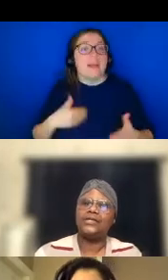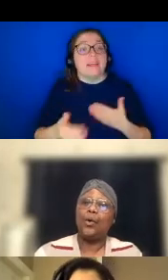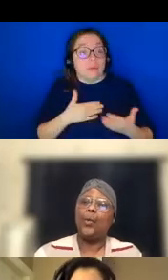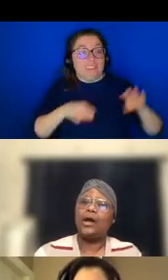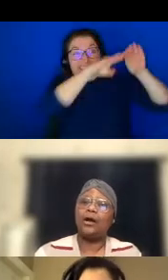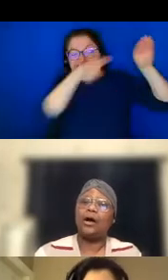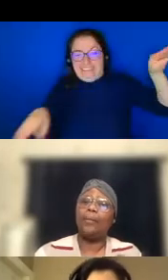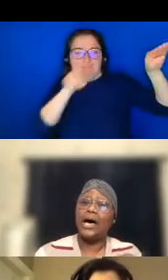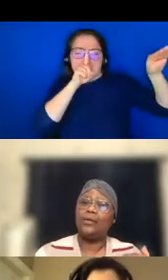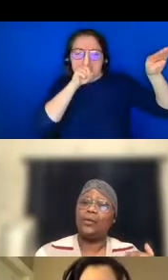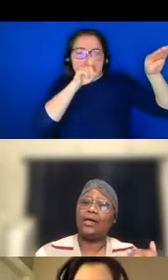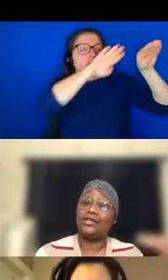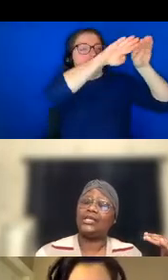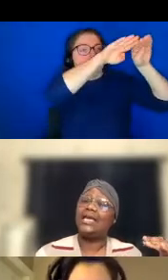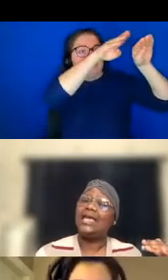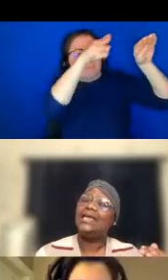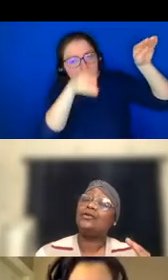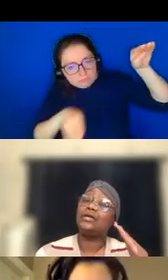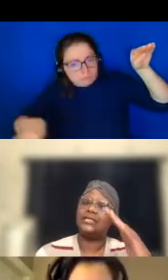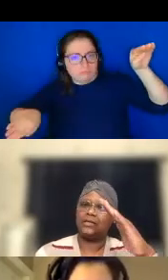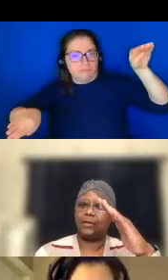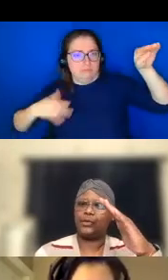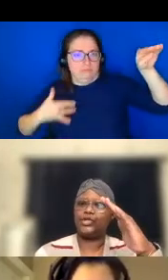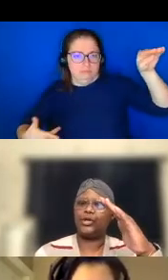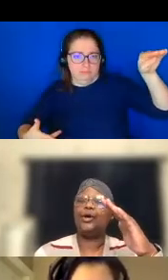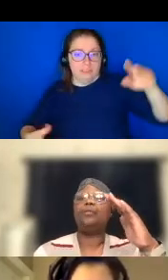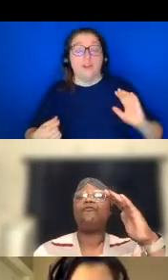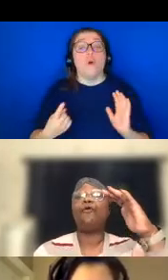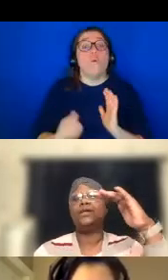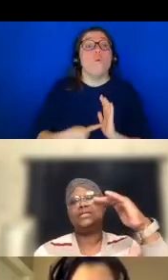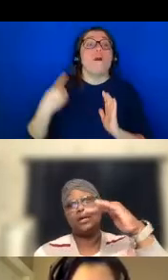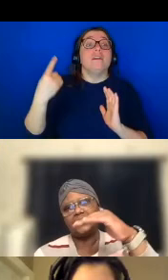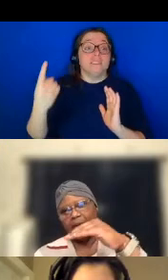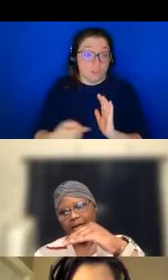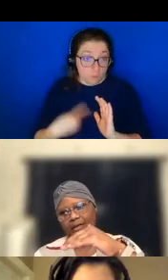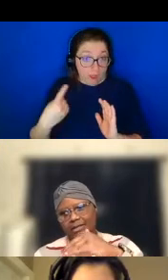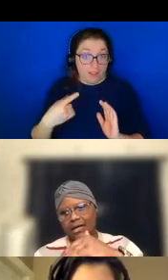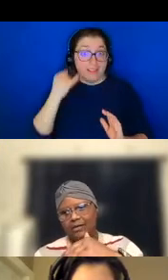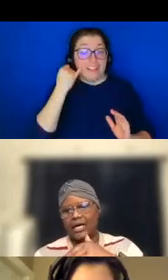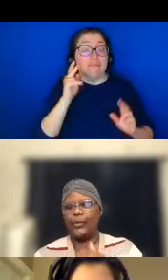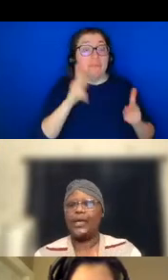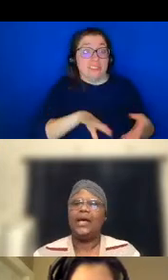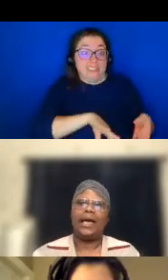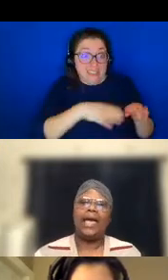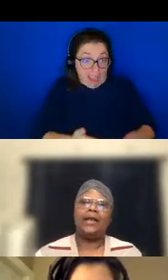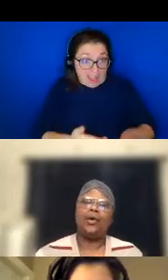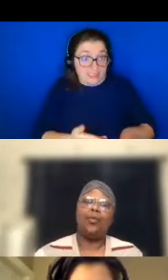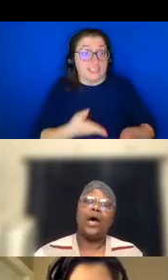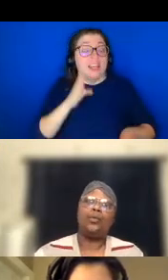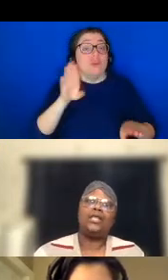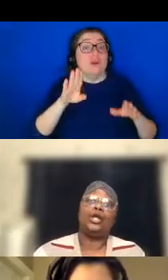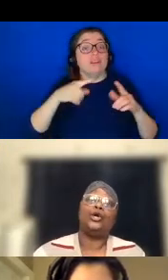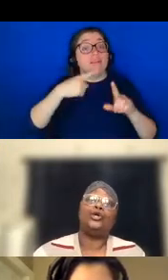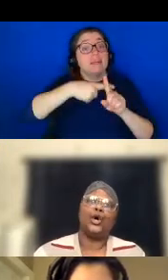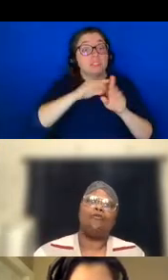cases where a body will actually increase in temperature before it starts to make that dive down. And what